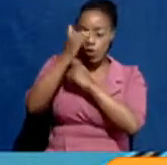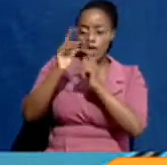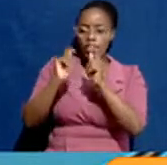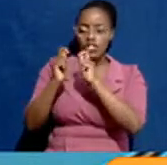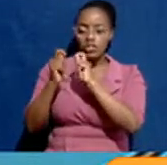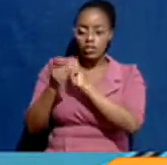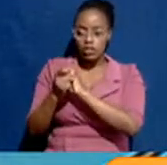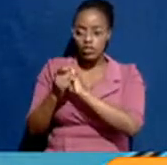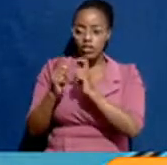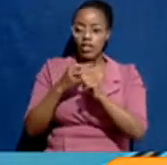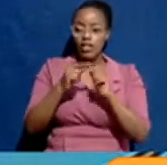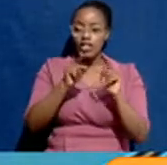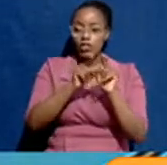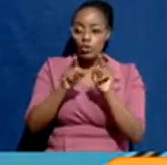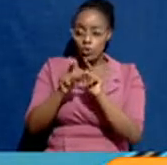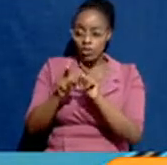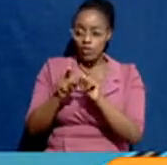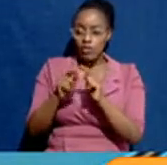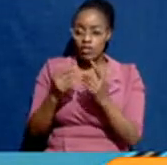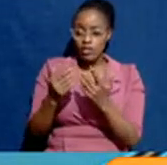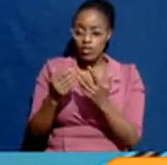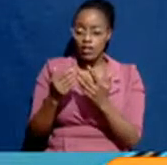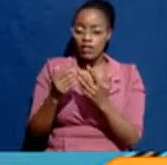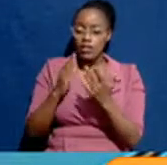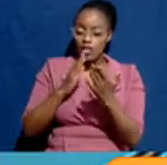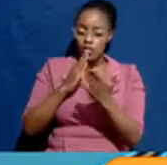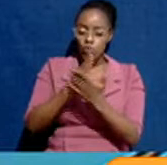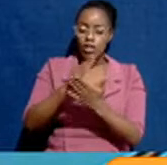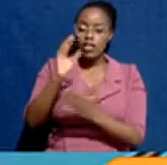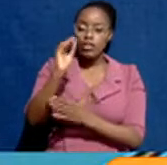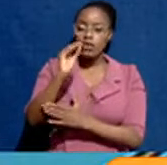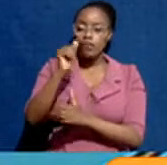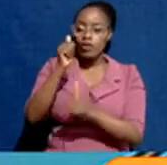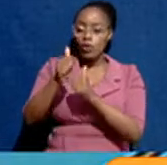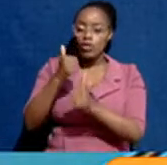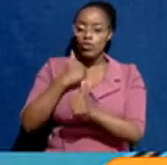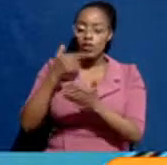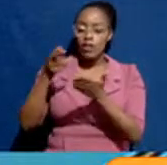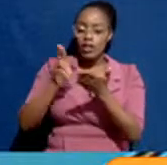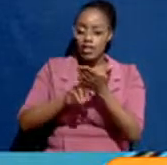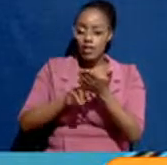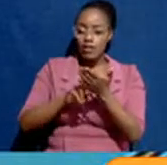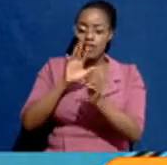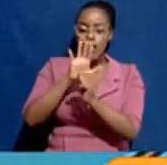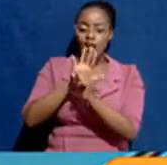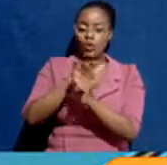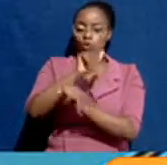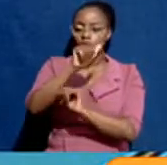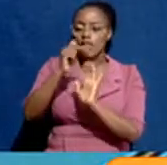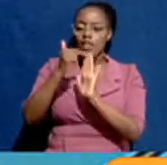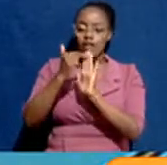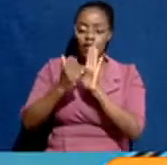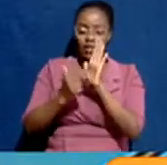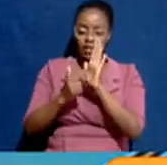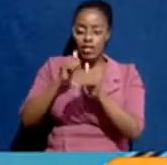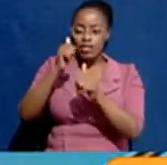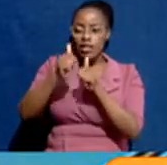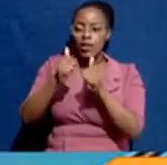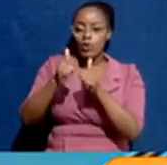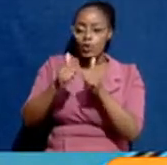transition and because of the uncertainties that we also registered because of so many other factors that